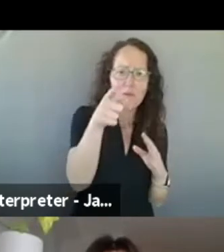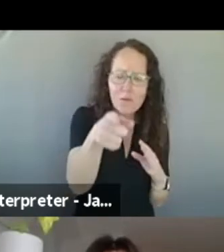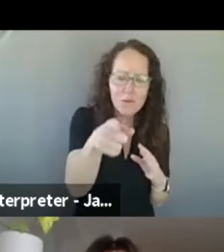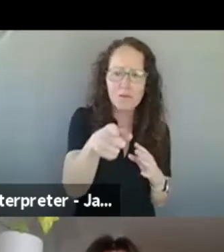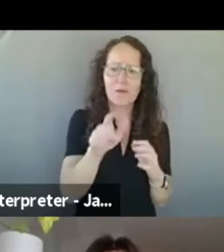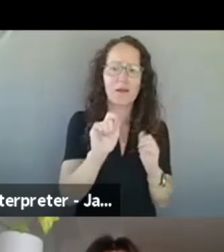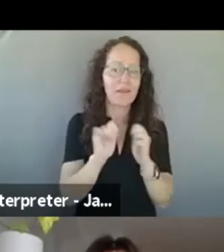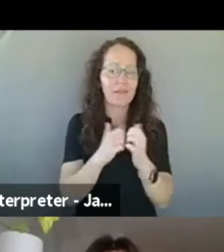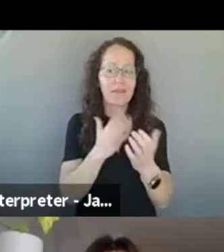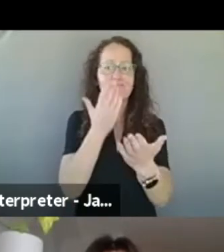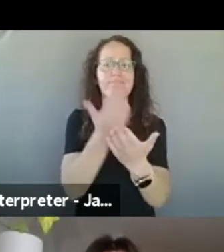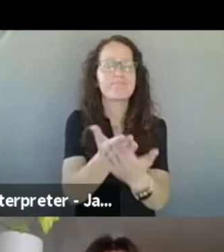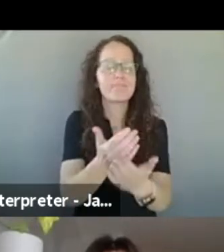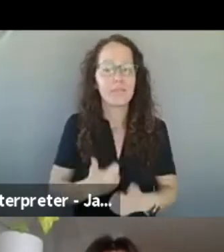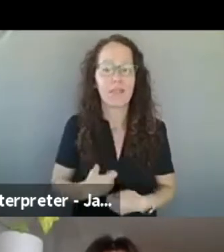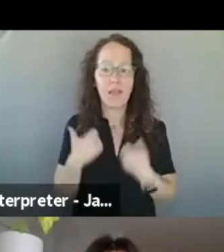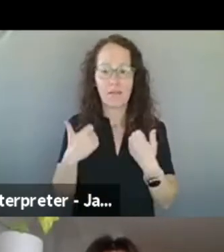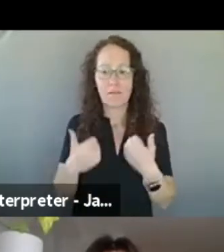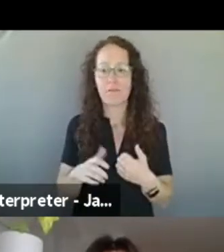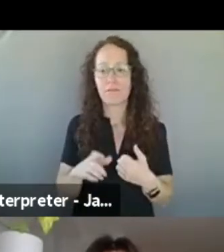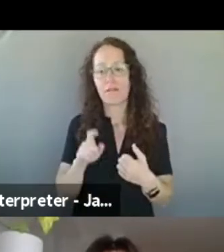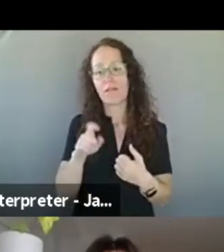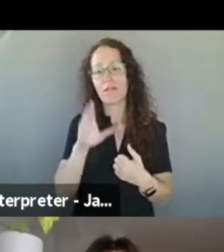is love with nowhere to go.